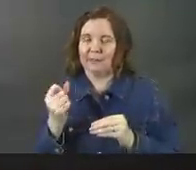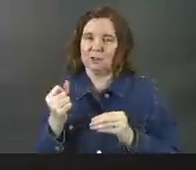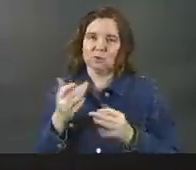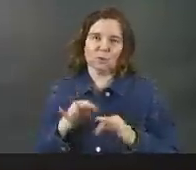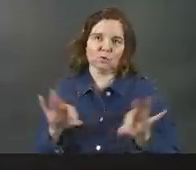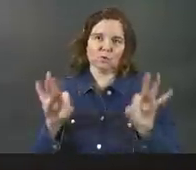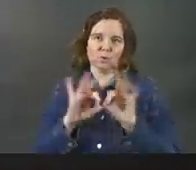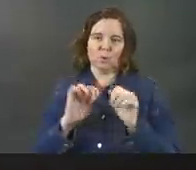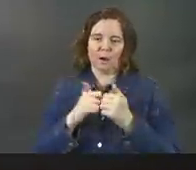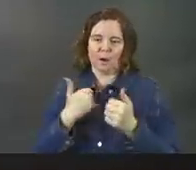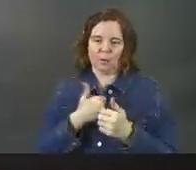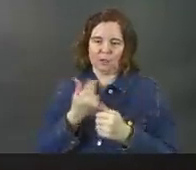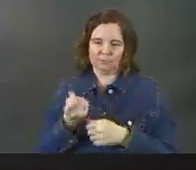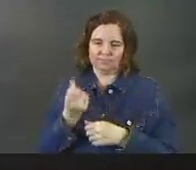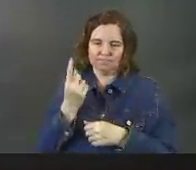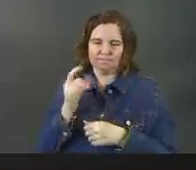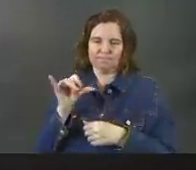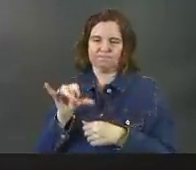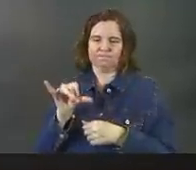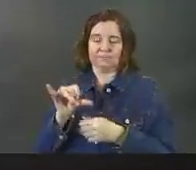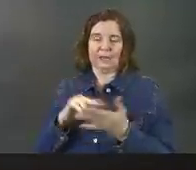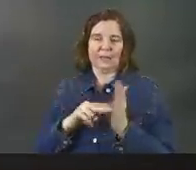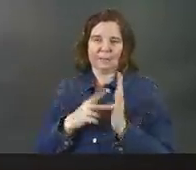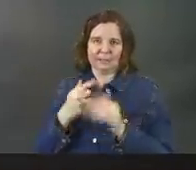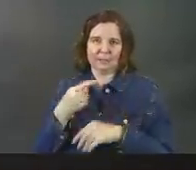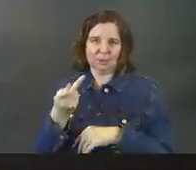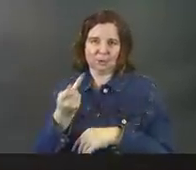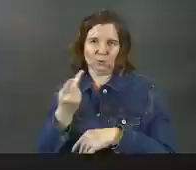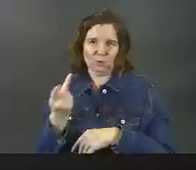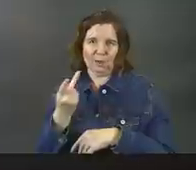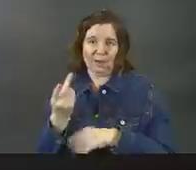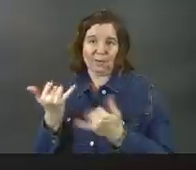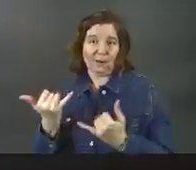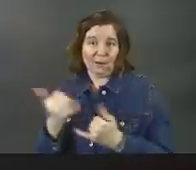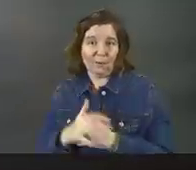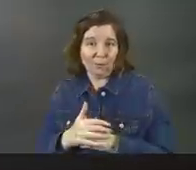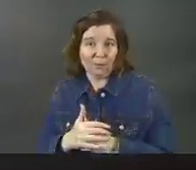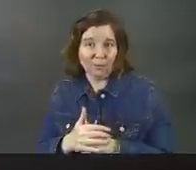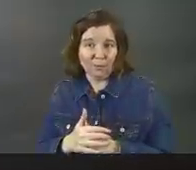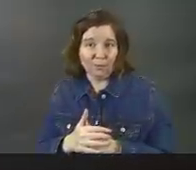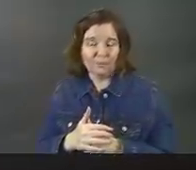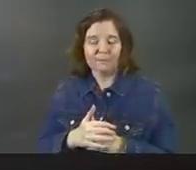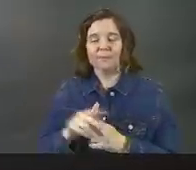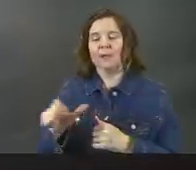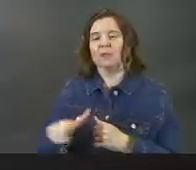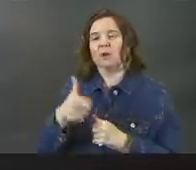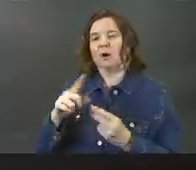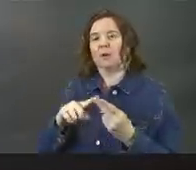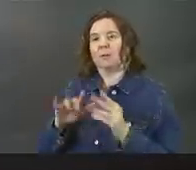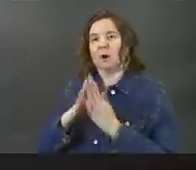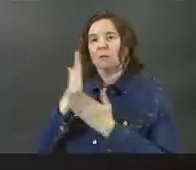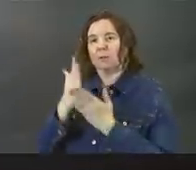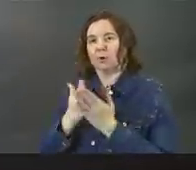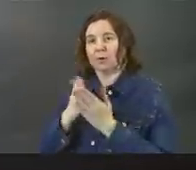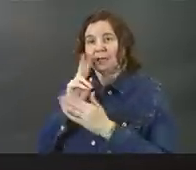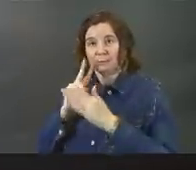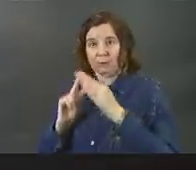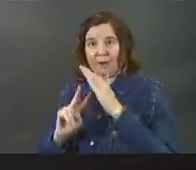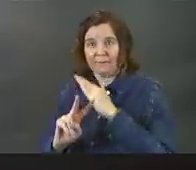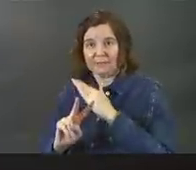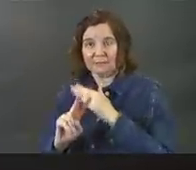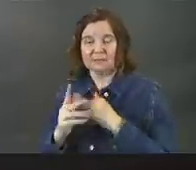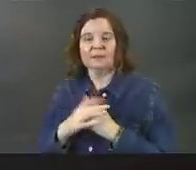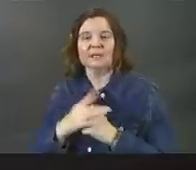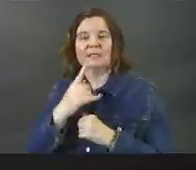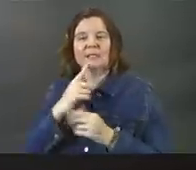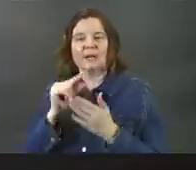so crucial to how we understand it. It means something to you and I right here, right now. So the other aspect of the book is prophecy, okay?